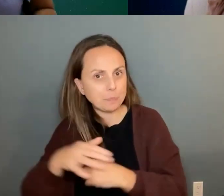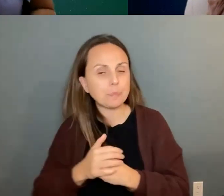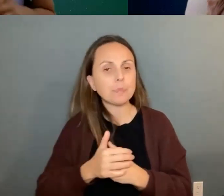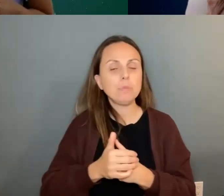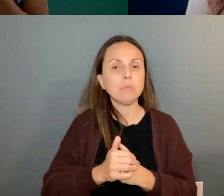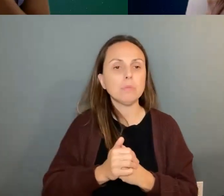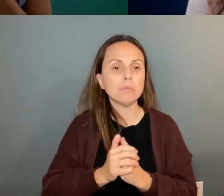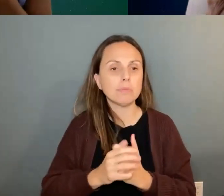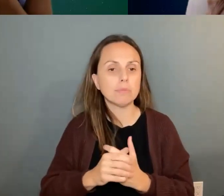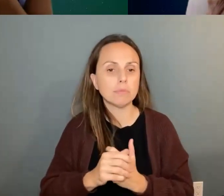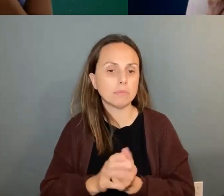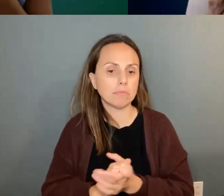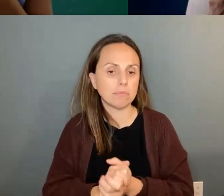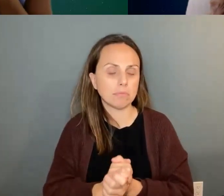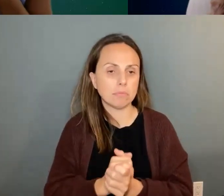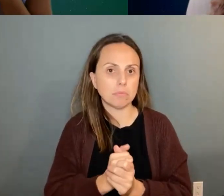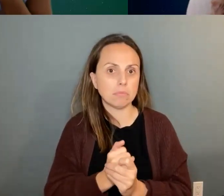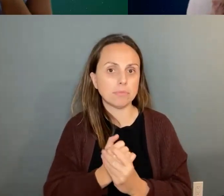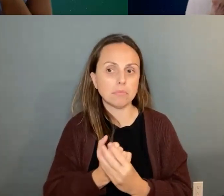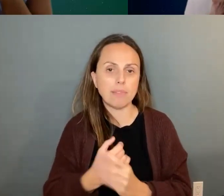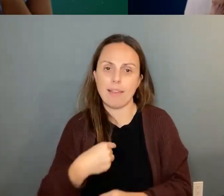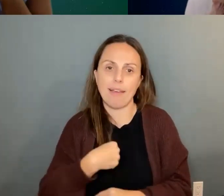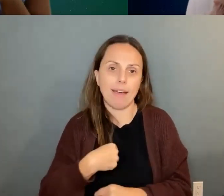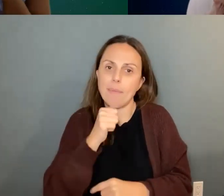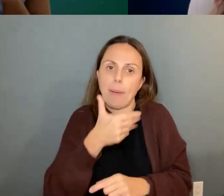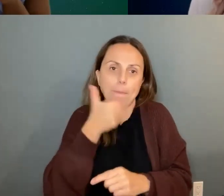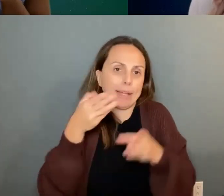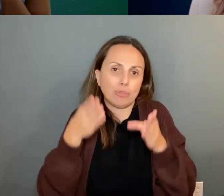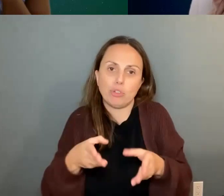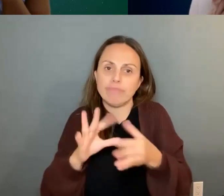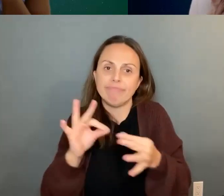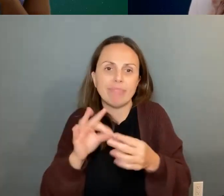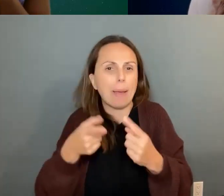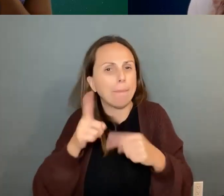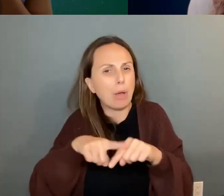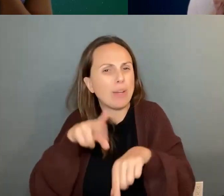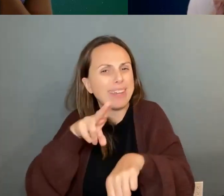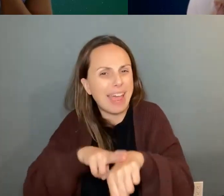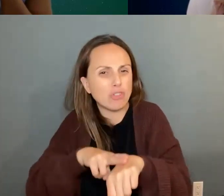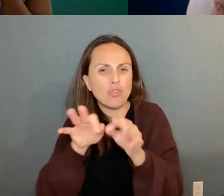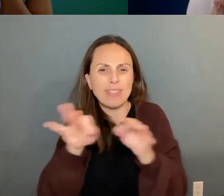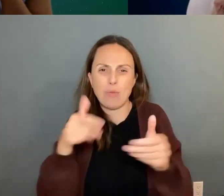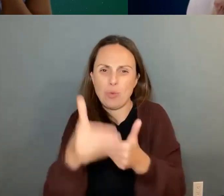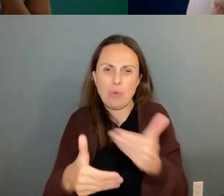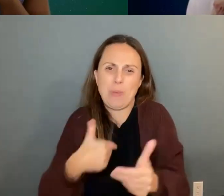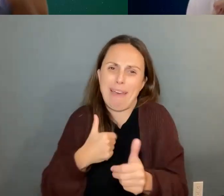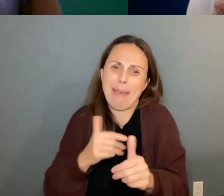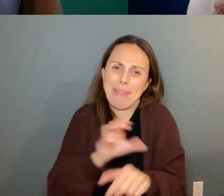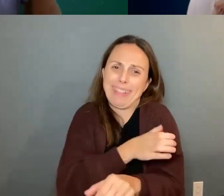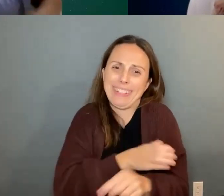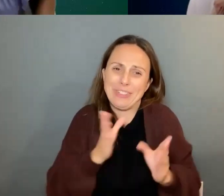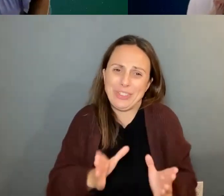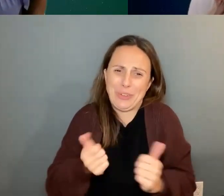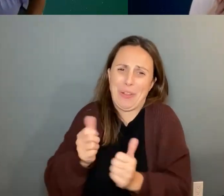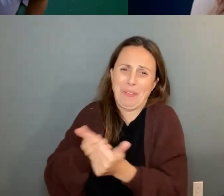I'm not the best person to speak about the natural language processing. Obviously, I'm a clinician, and so I try to